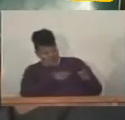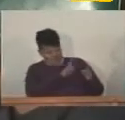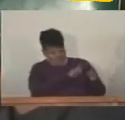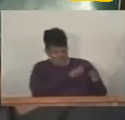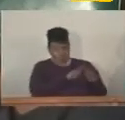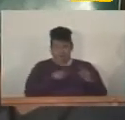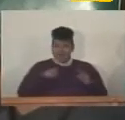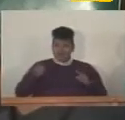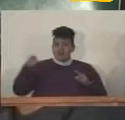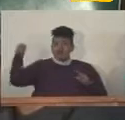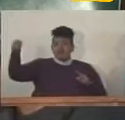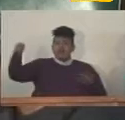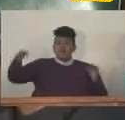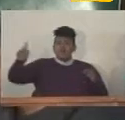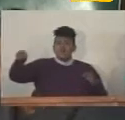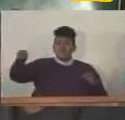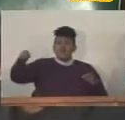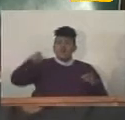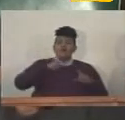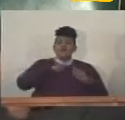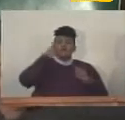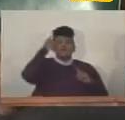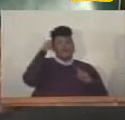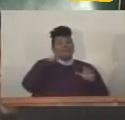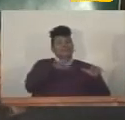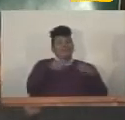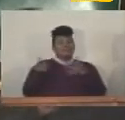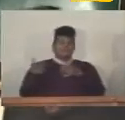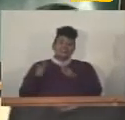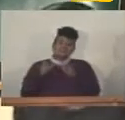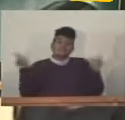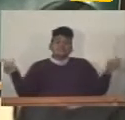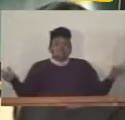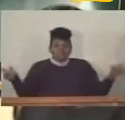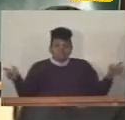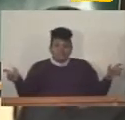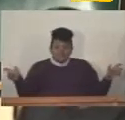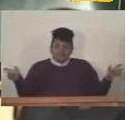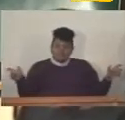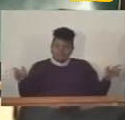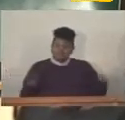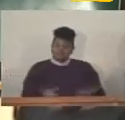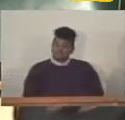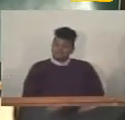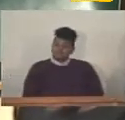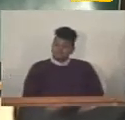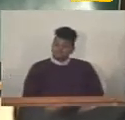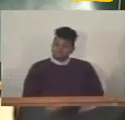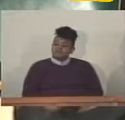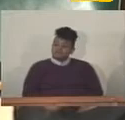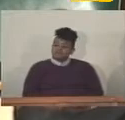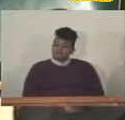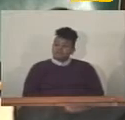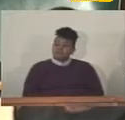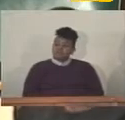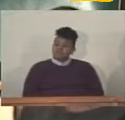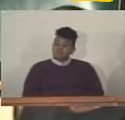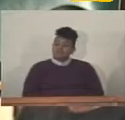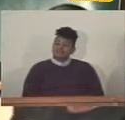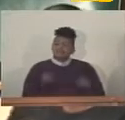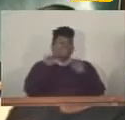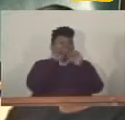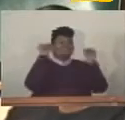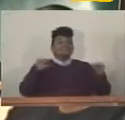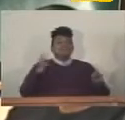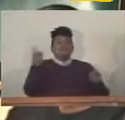need to decide which offense is to be tried first and which court has jurisdiction. By extension, the fate